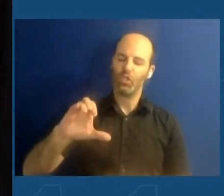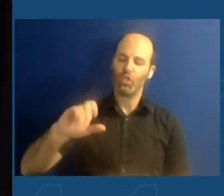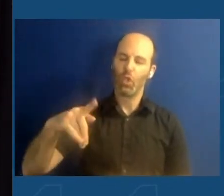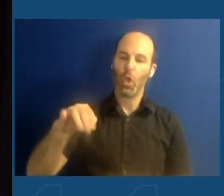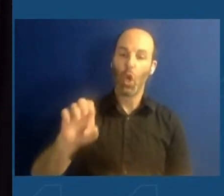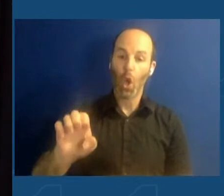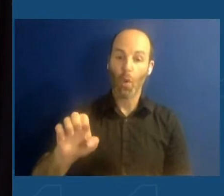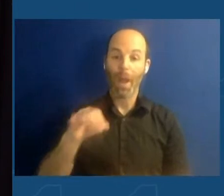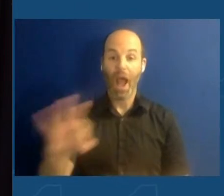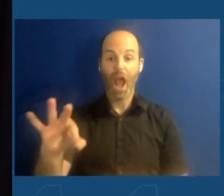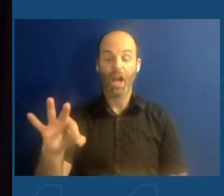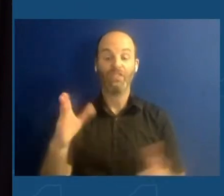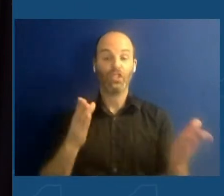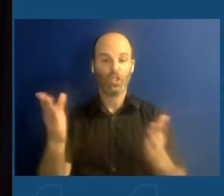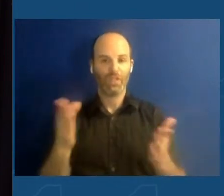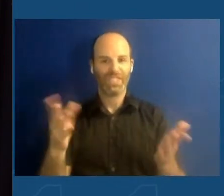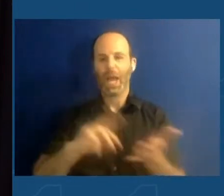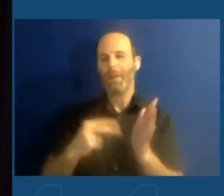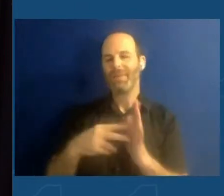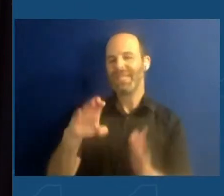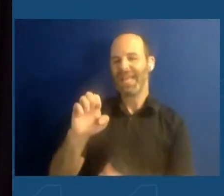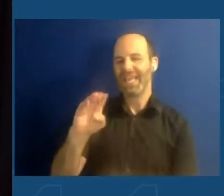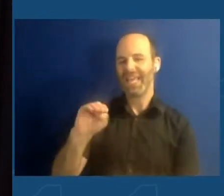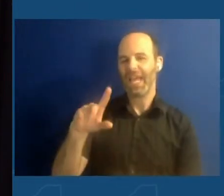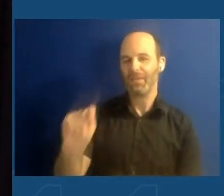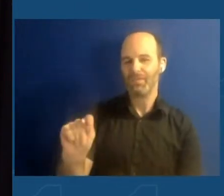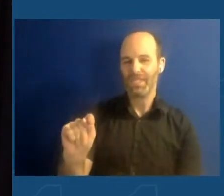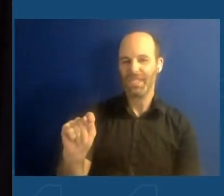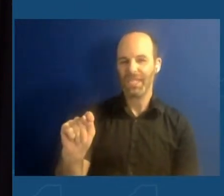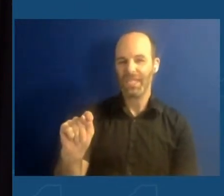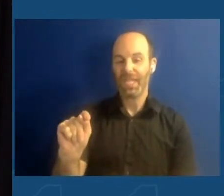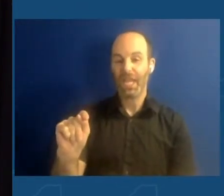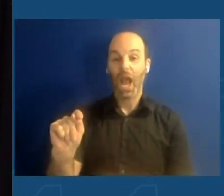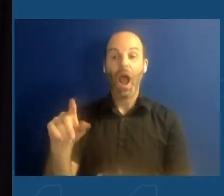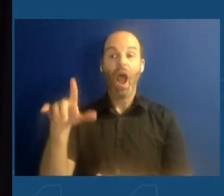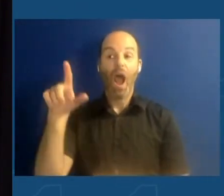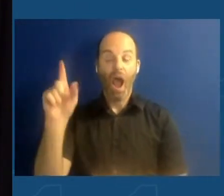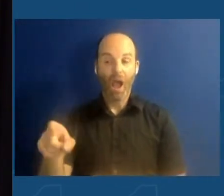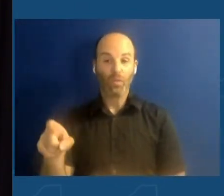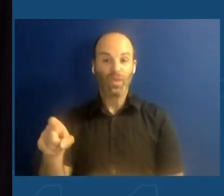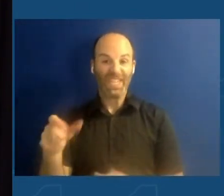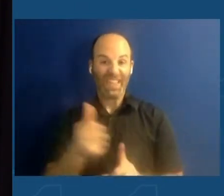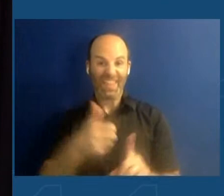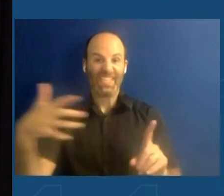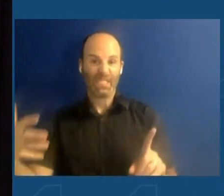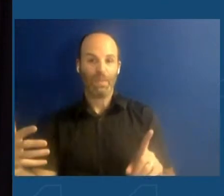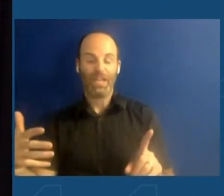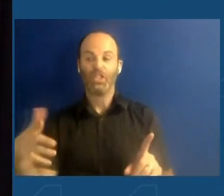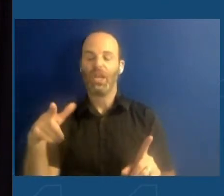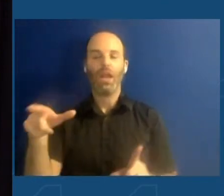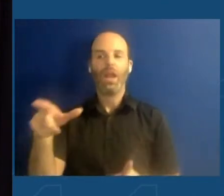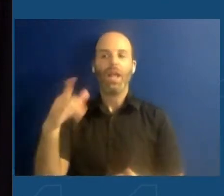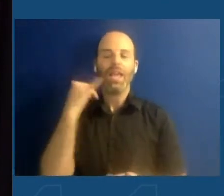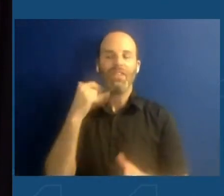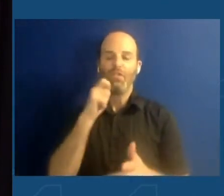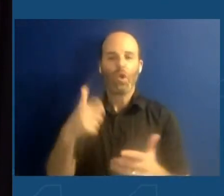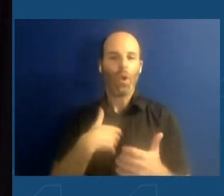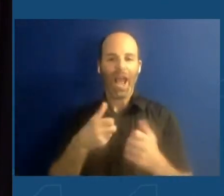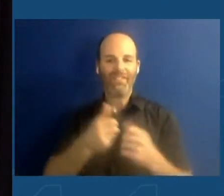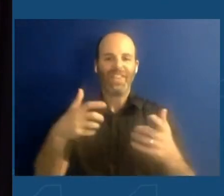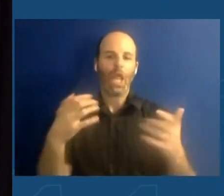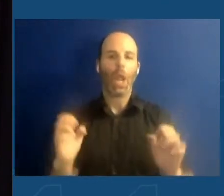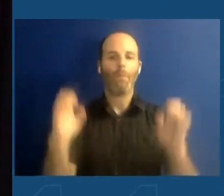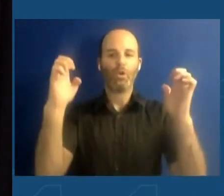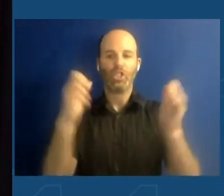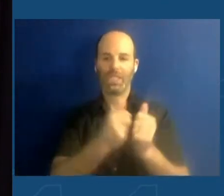like EMTs, without that scope of service expansion, that they can't administer vaccines. So at a time when we're